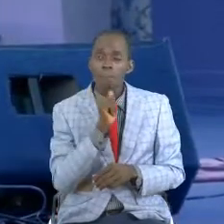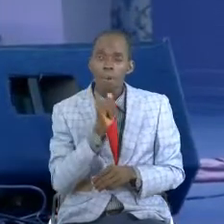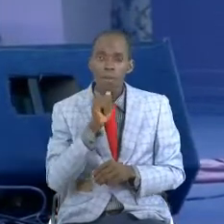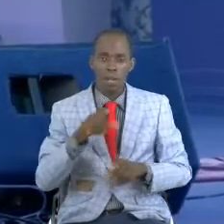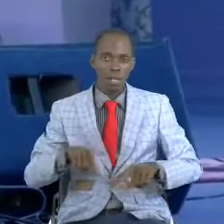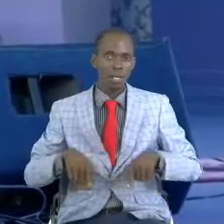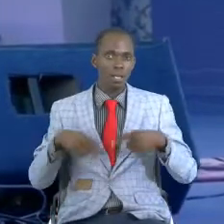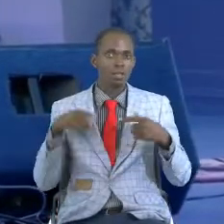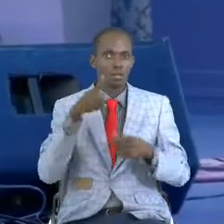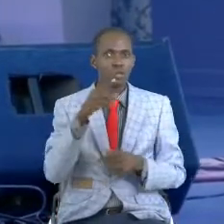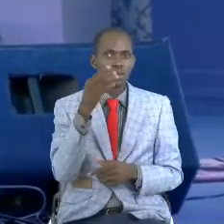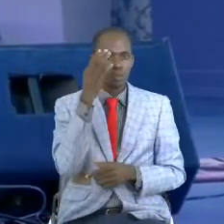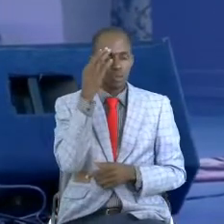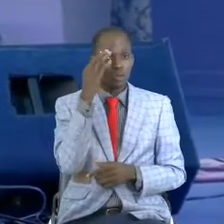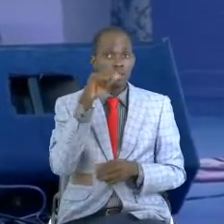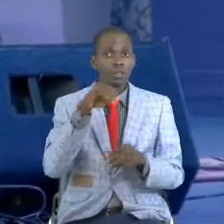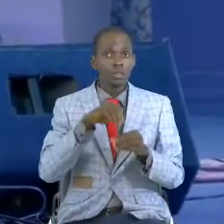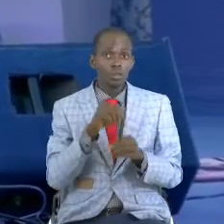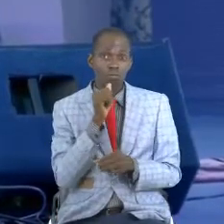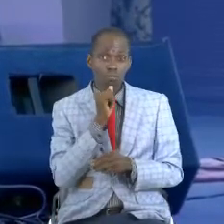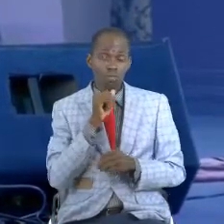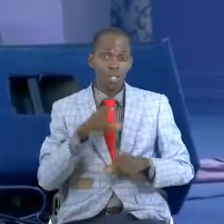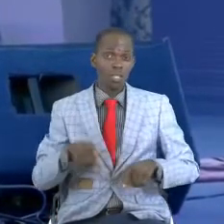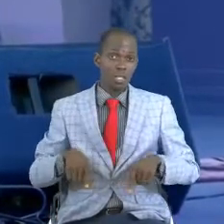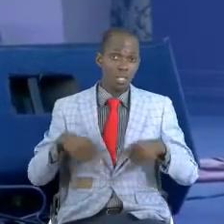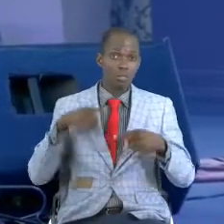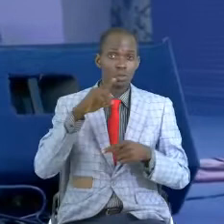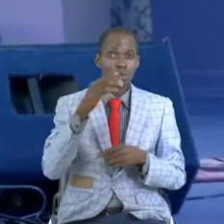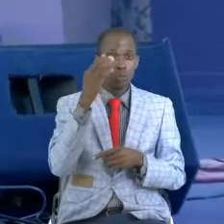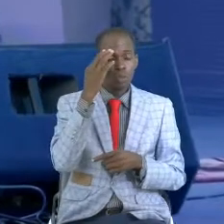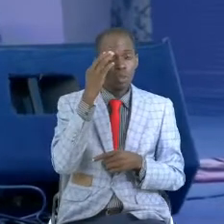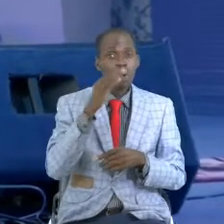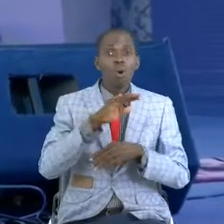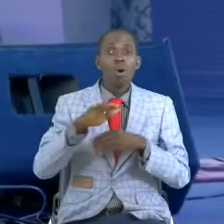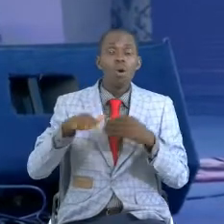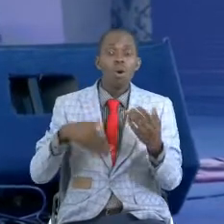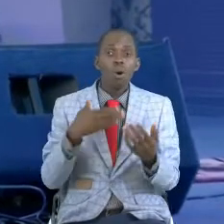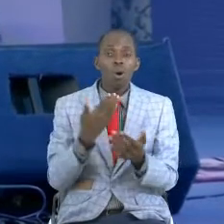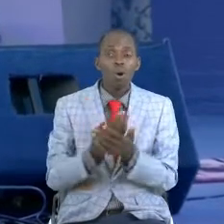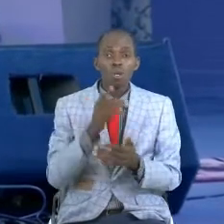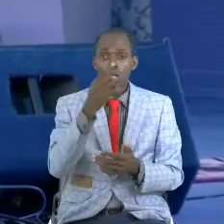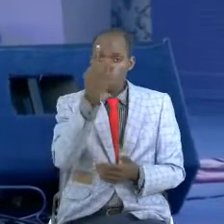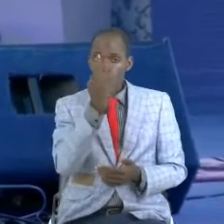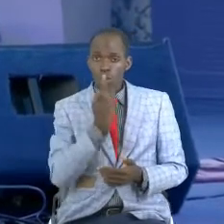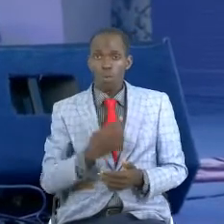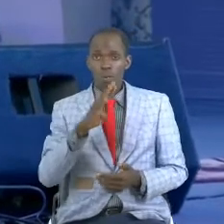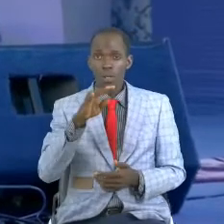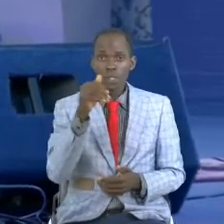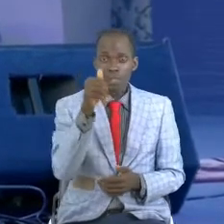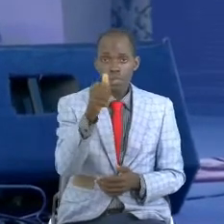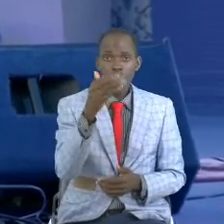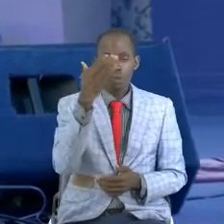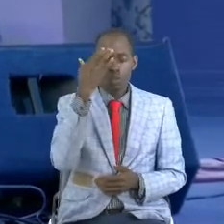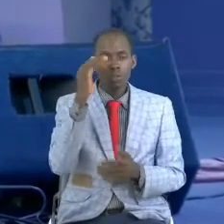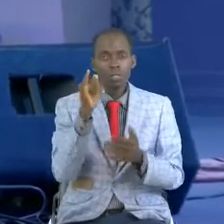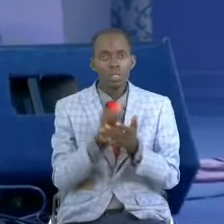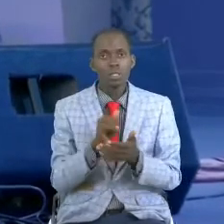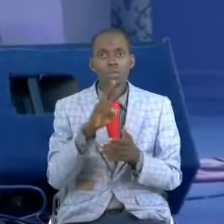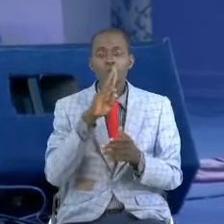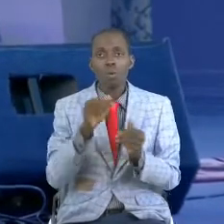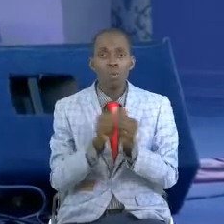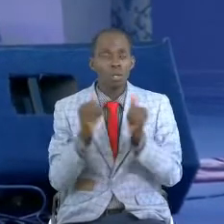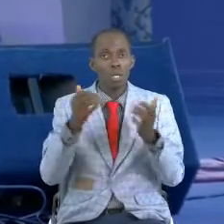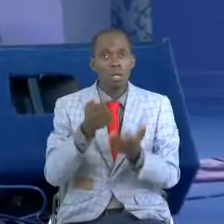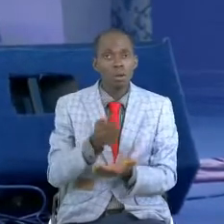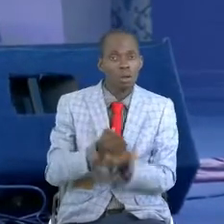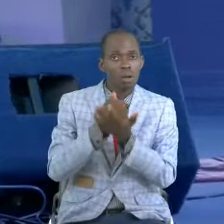your secret life you know. All alone by yourself you know. The hopelessness, the helplessness,